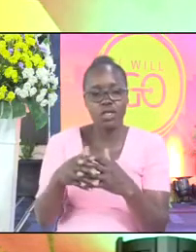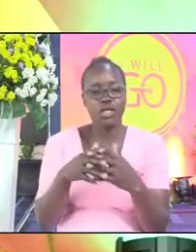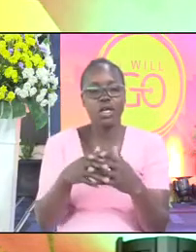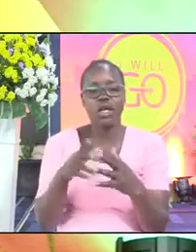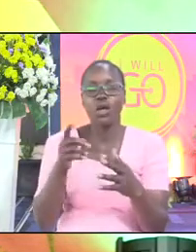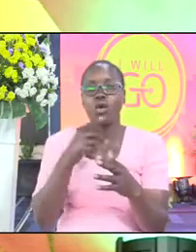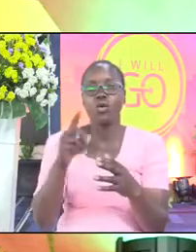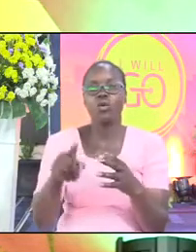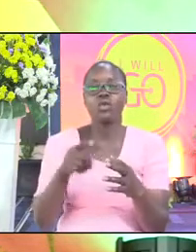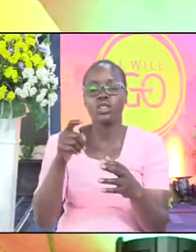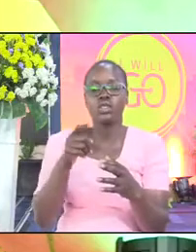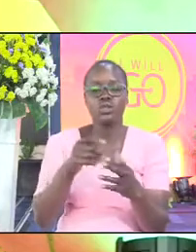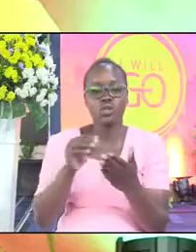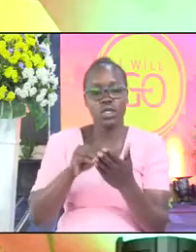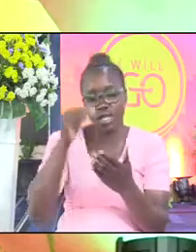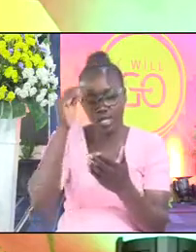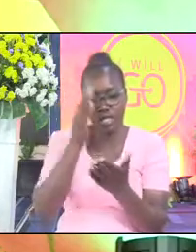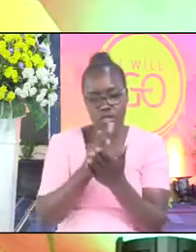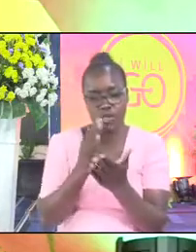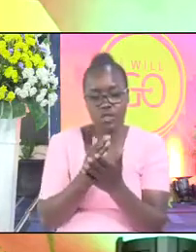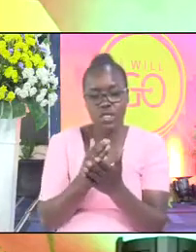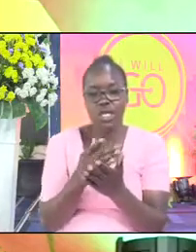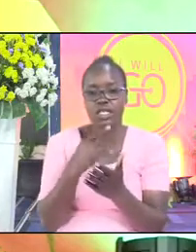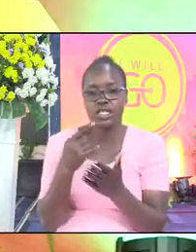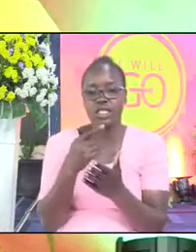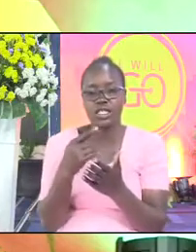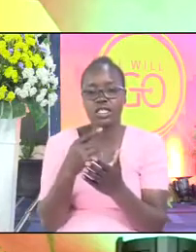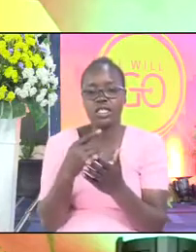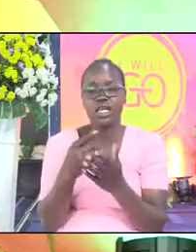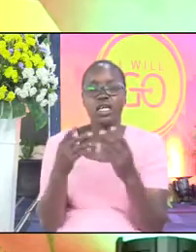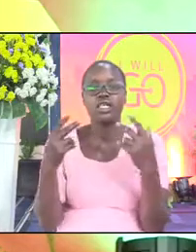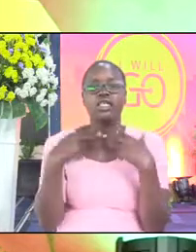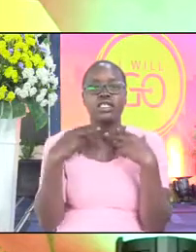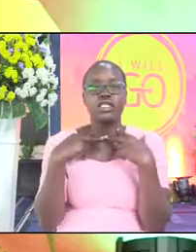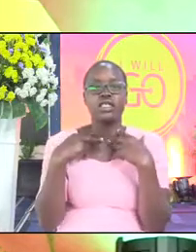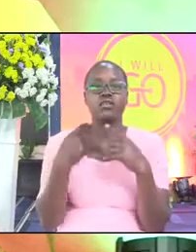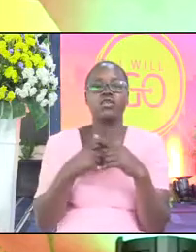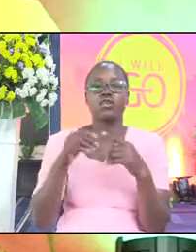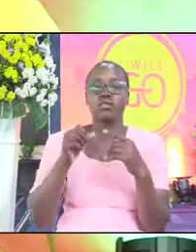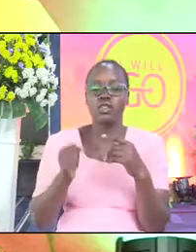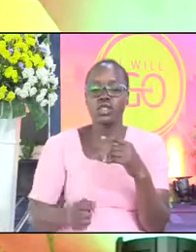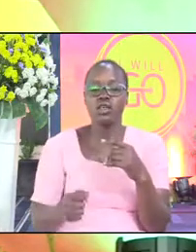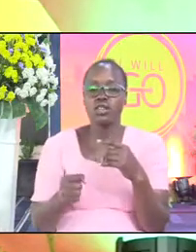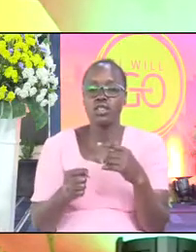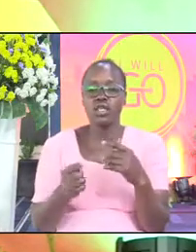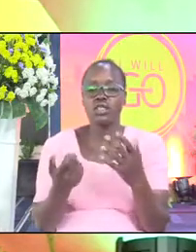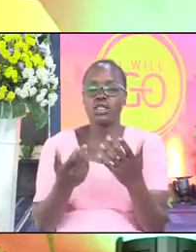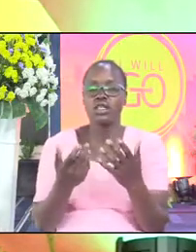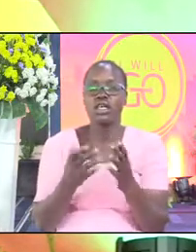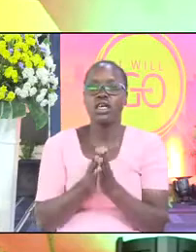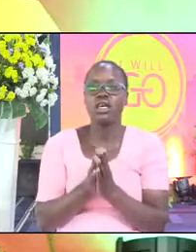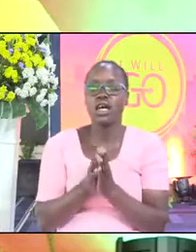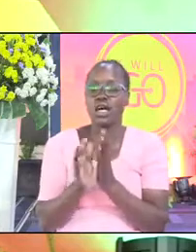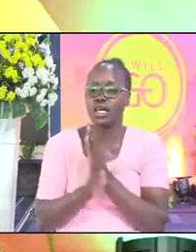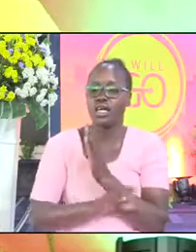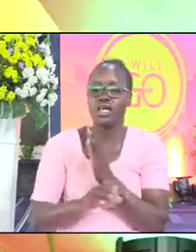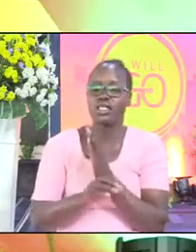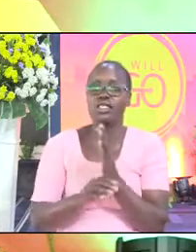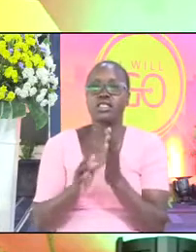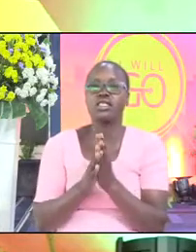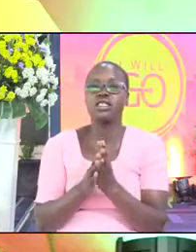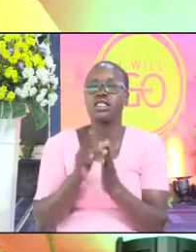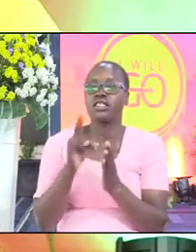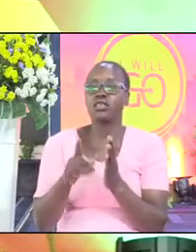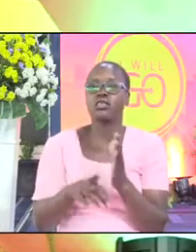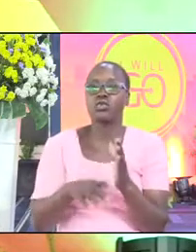named Sojourner Truth, who sent thousands of slaves from the Southland of Promise into Canada. It was